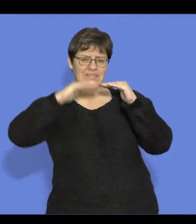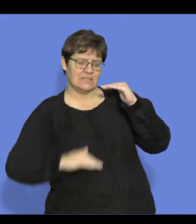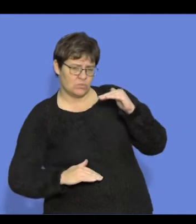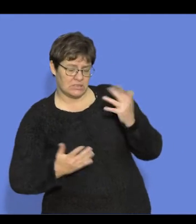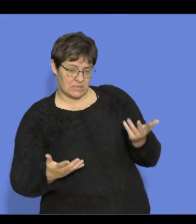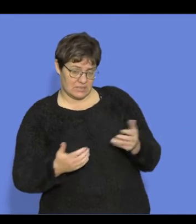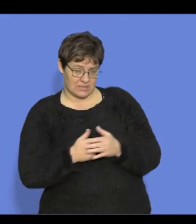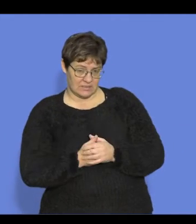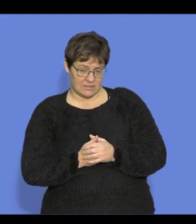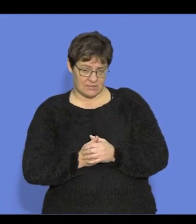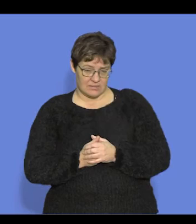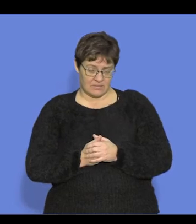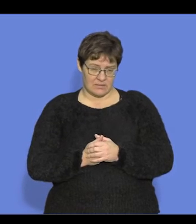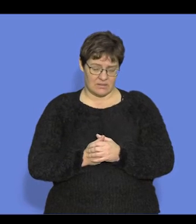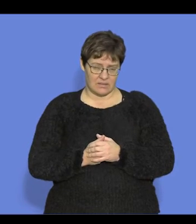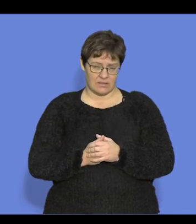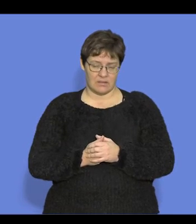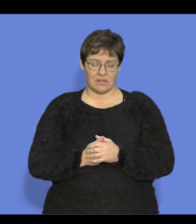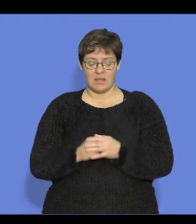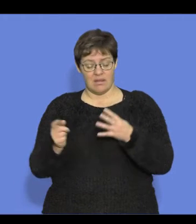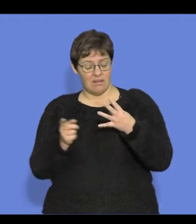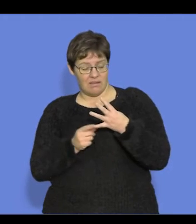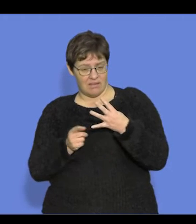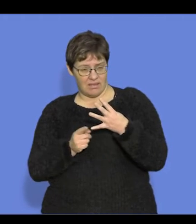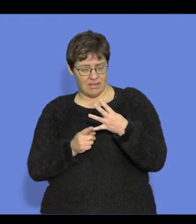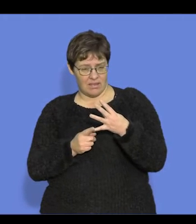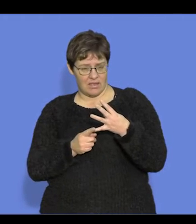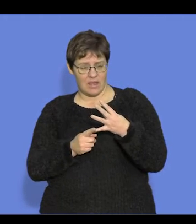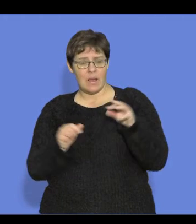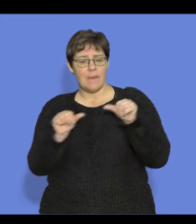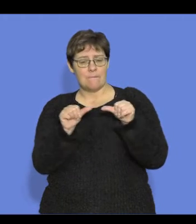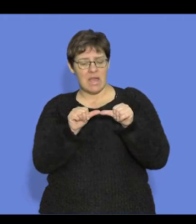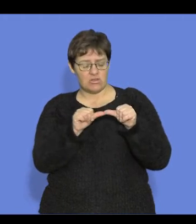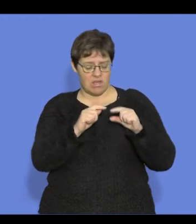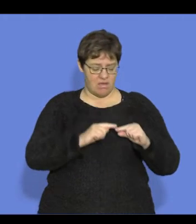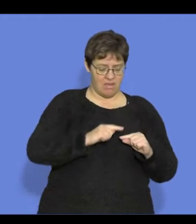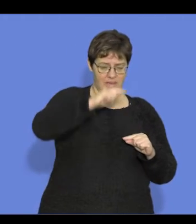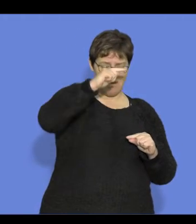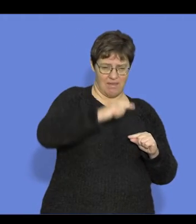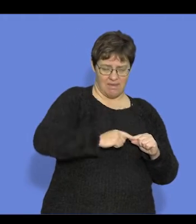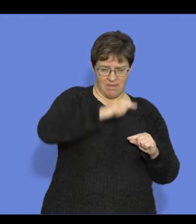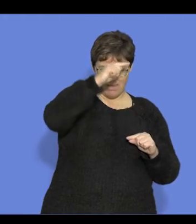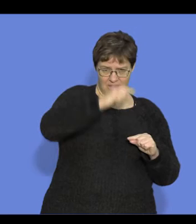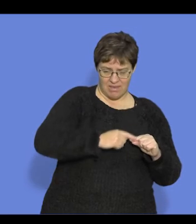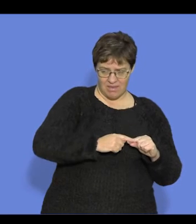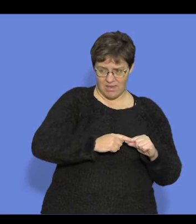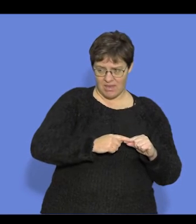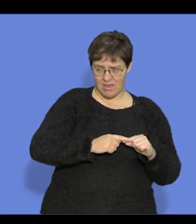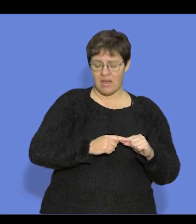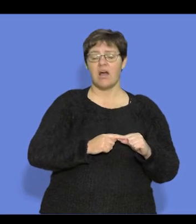increase or decrease? Then, what are they going to measure? They are going to measure